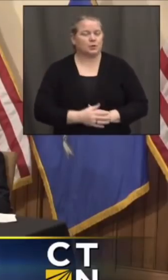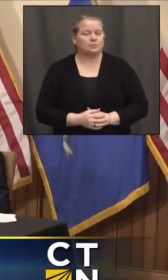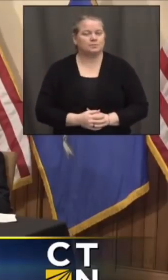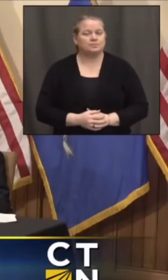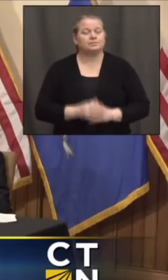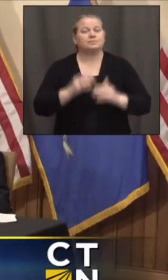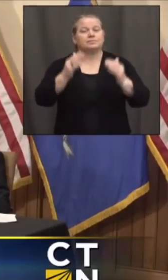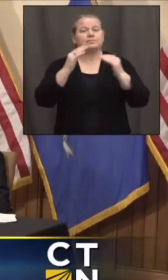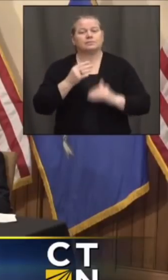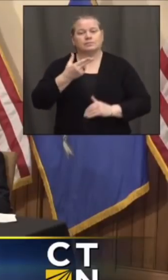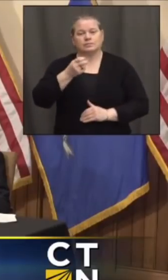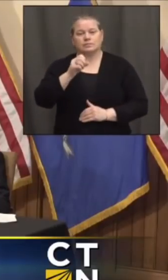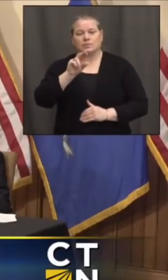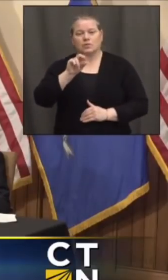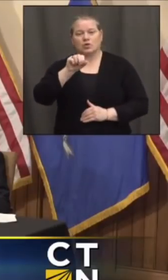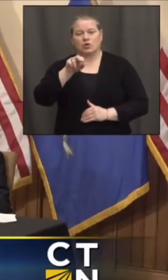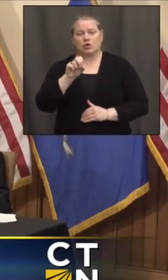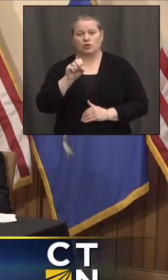Hearst, Connecticut Media.